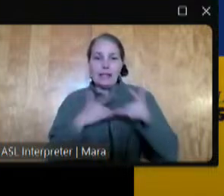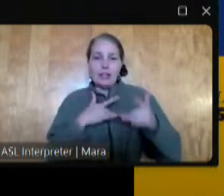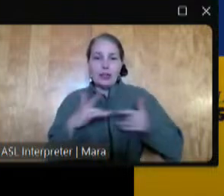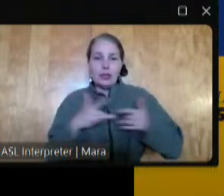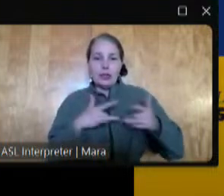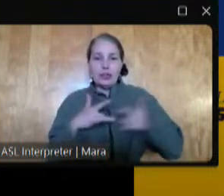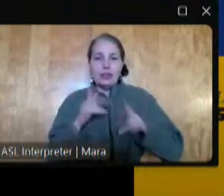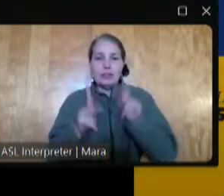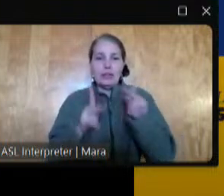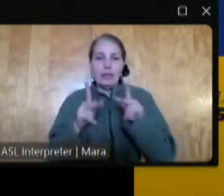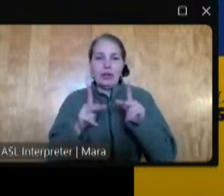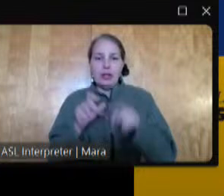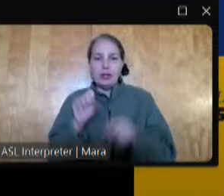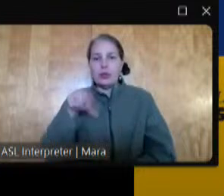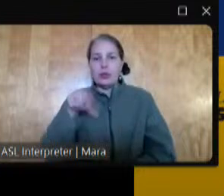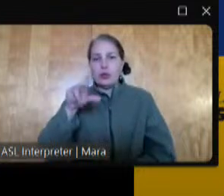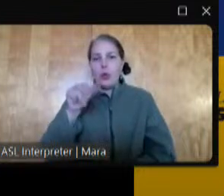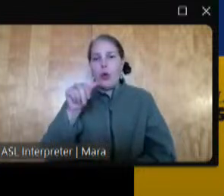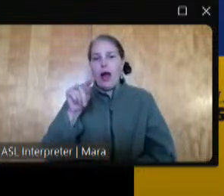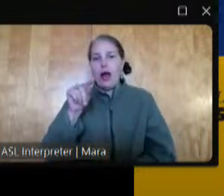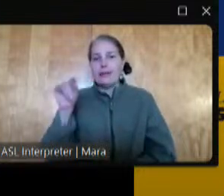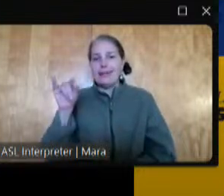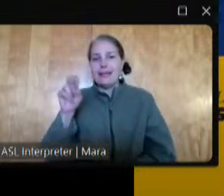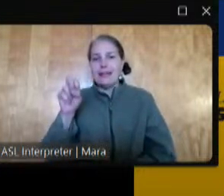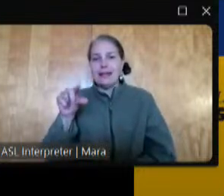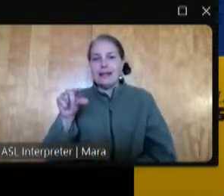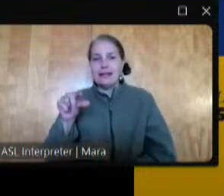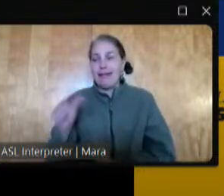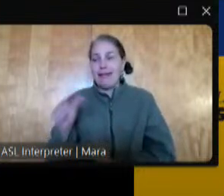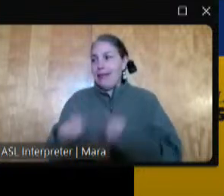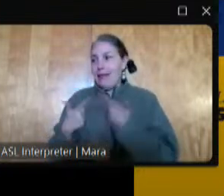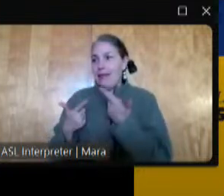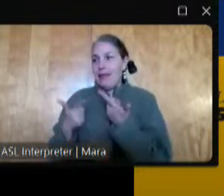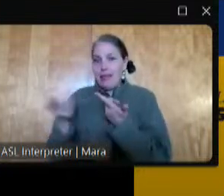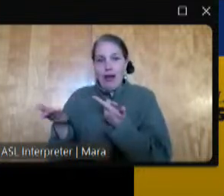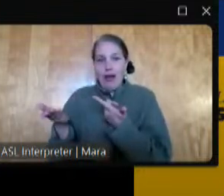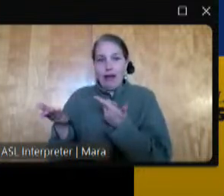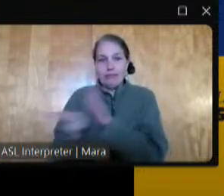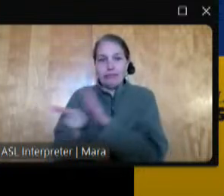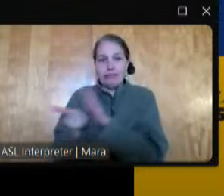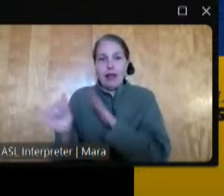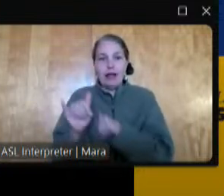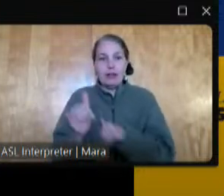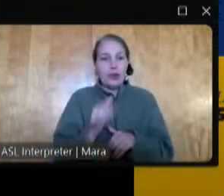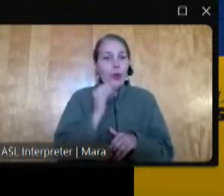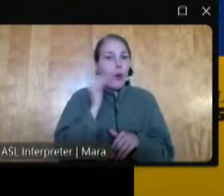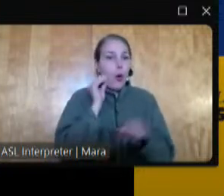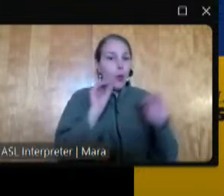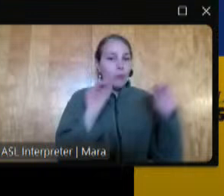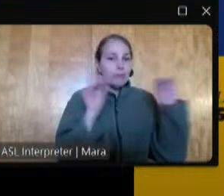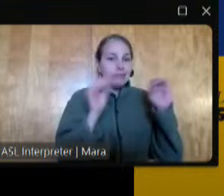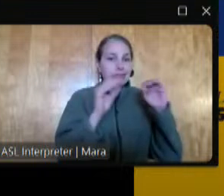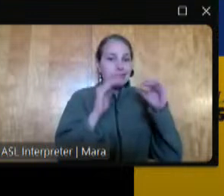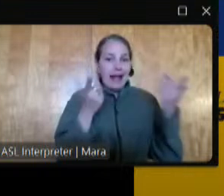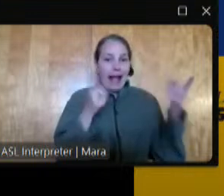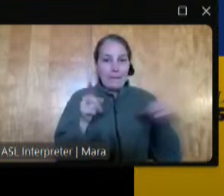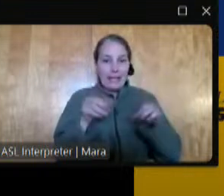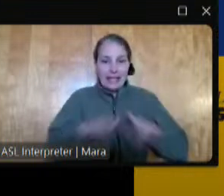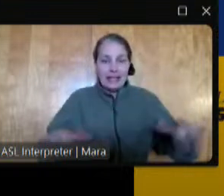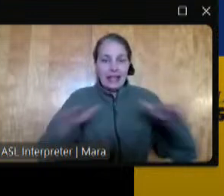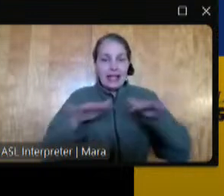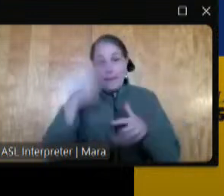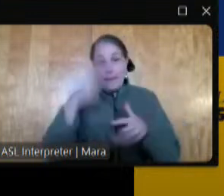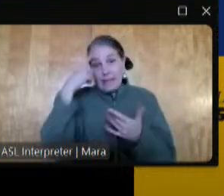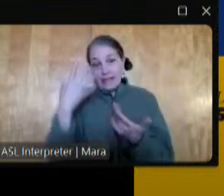issues and homelessness in the area. Mental health issues will likely increase, and then we also have to continue to plan